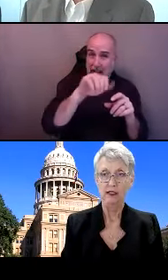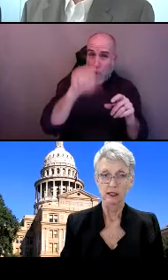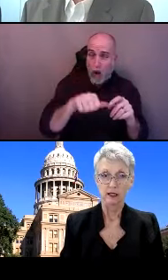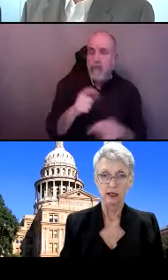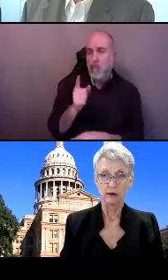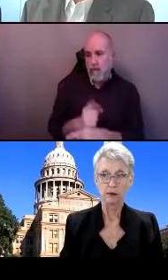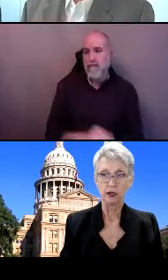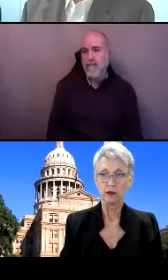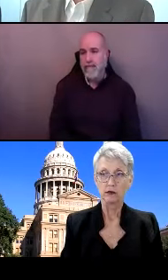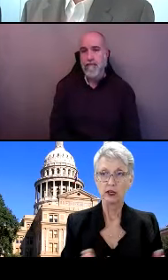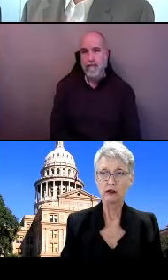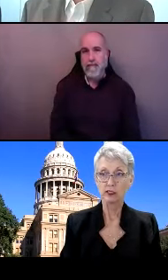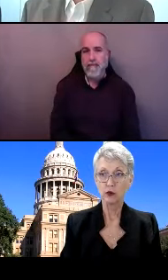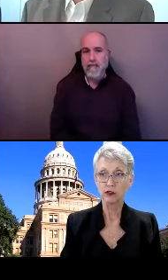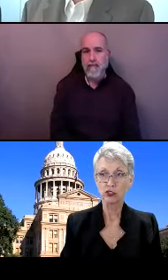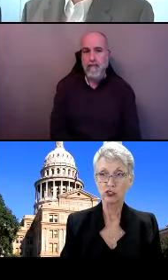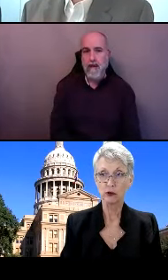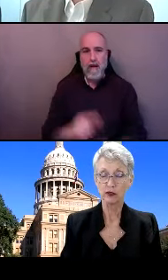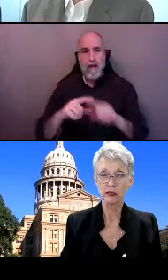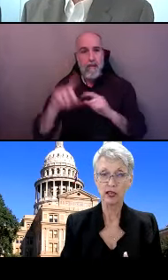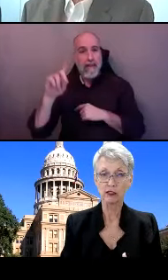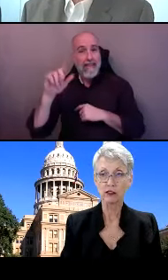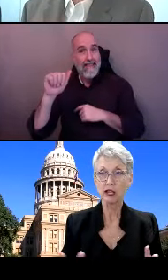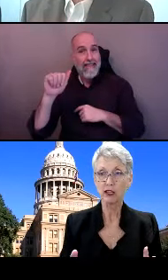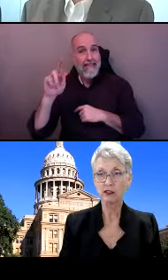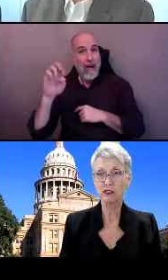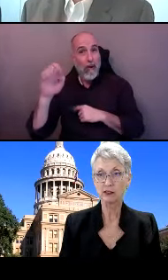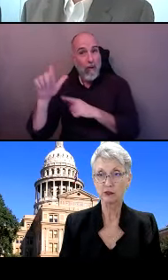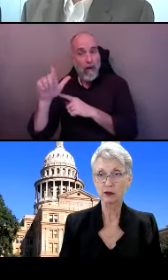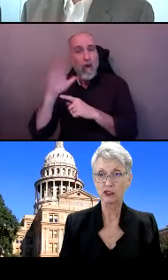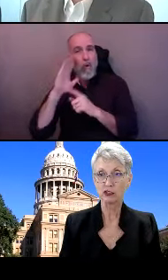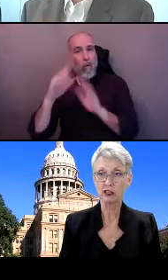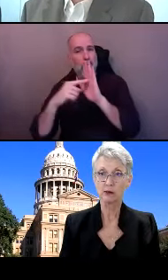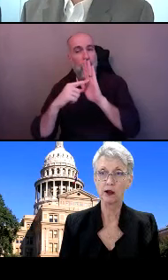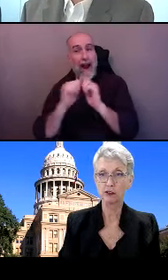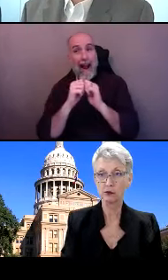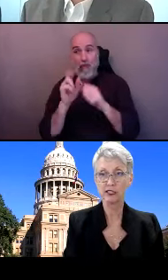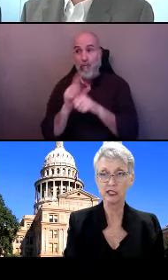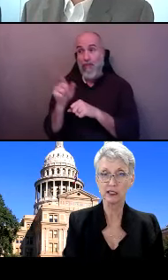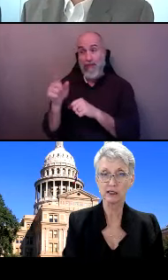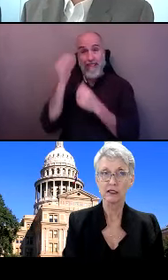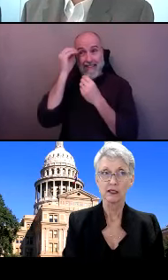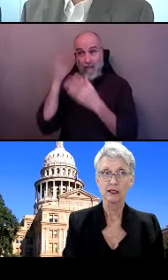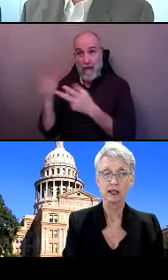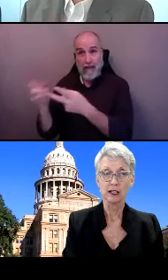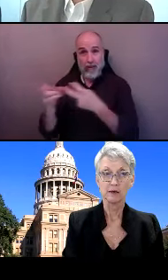Correct. But Daryl is going to share with us how to take this information and possibly get